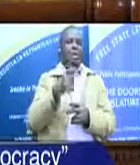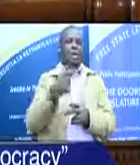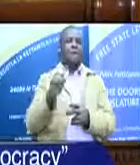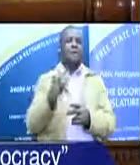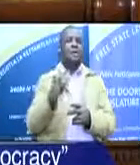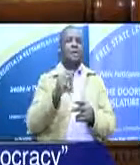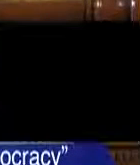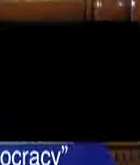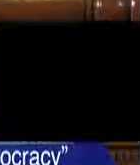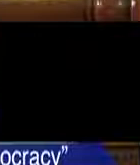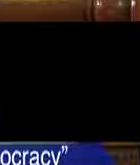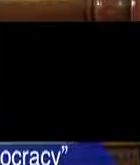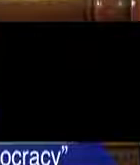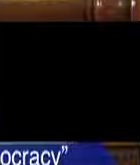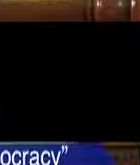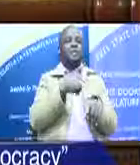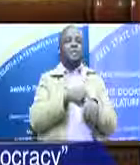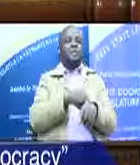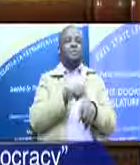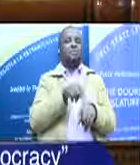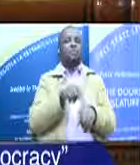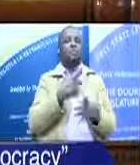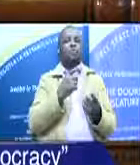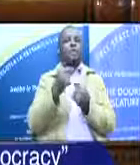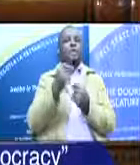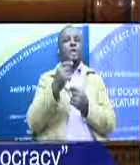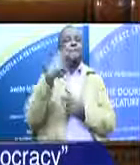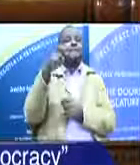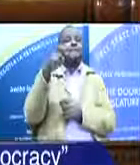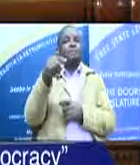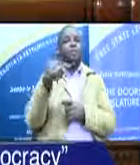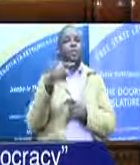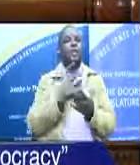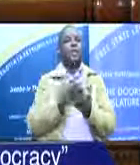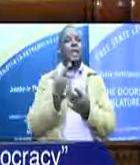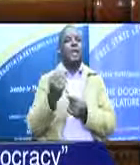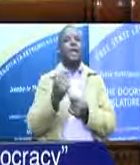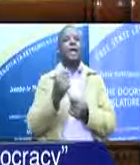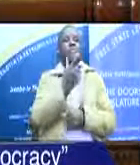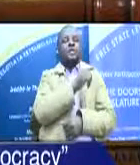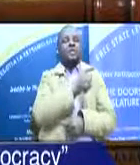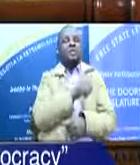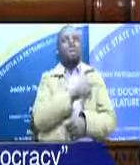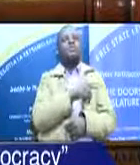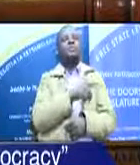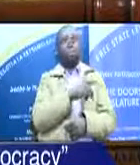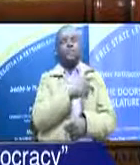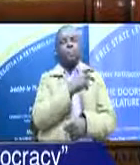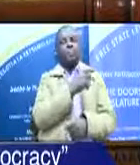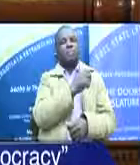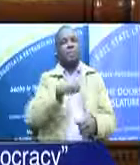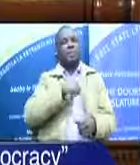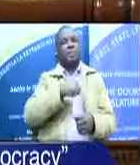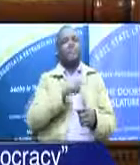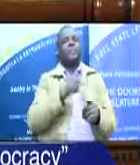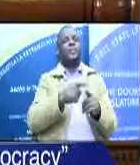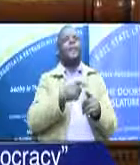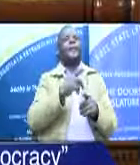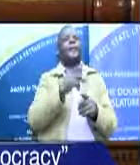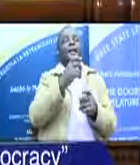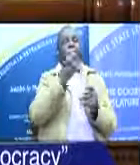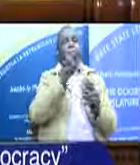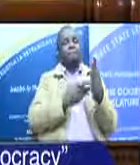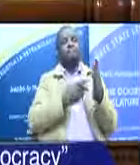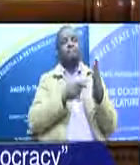of Anesthesiology provided outreach services to Botshabelo, National, Dr. J.S. Moroka and Albert Nzula